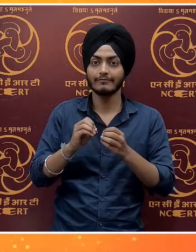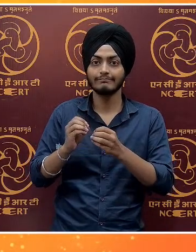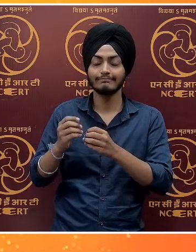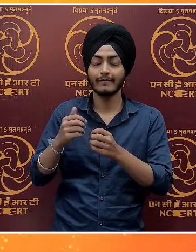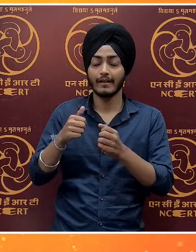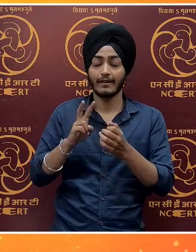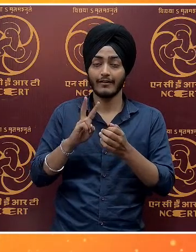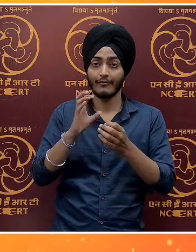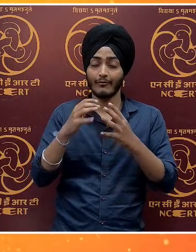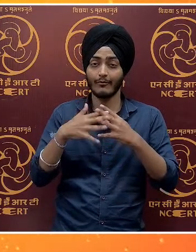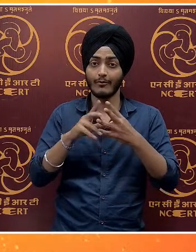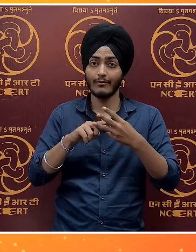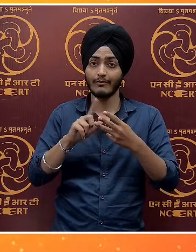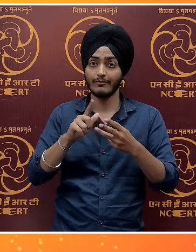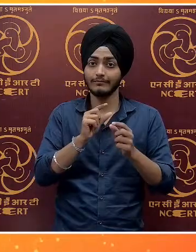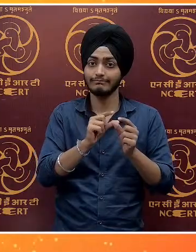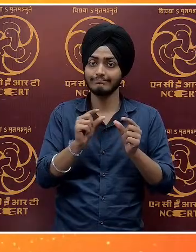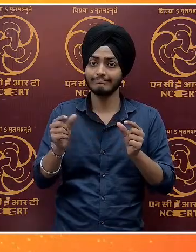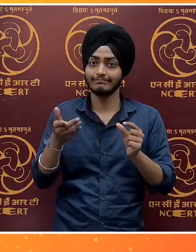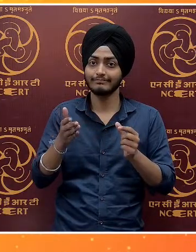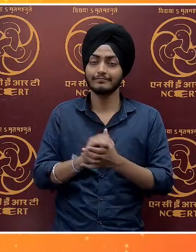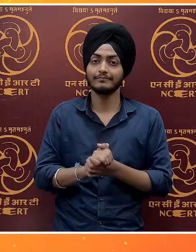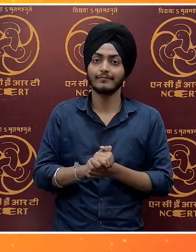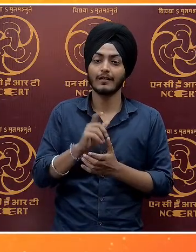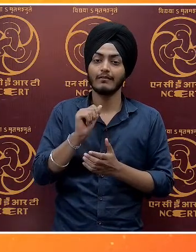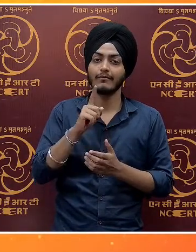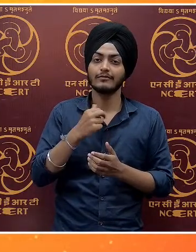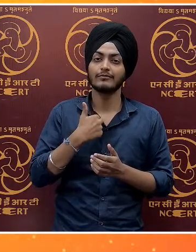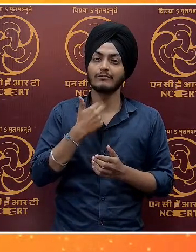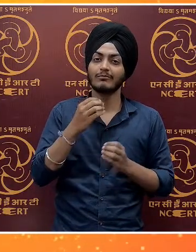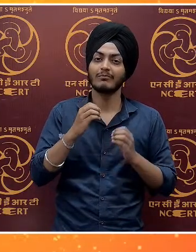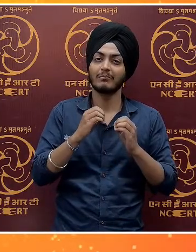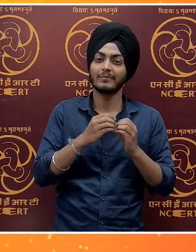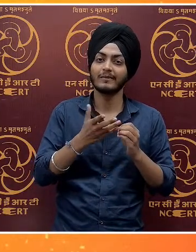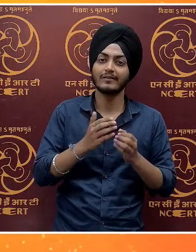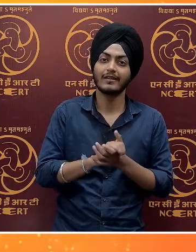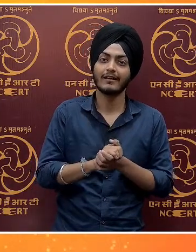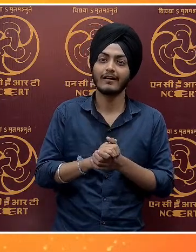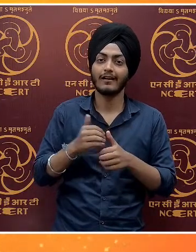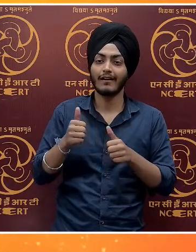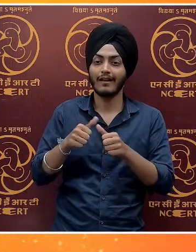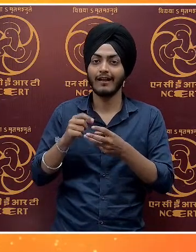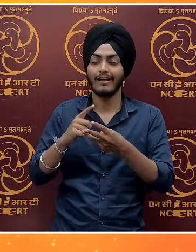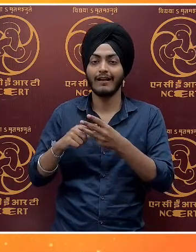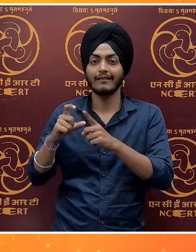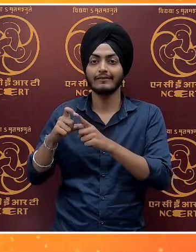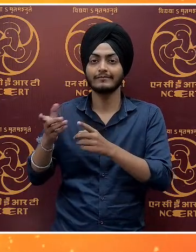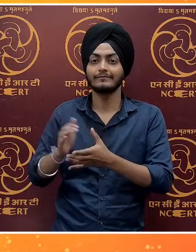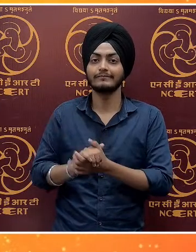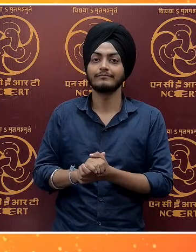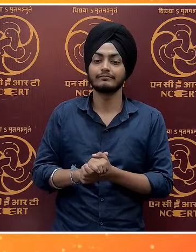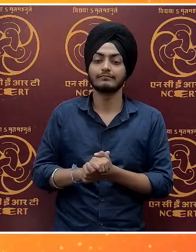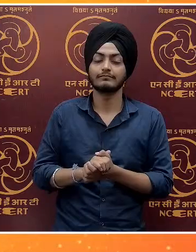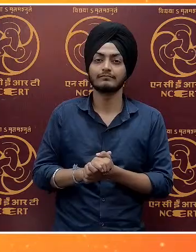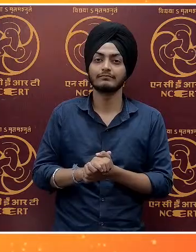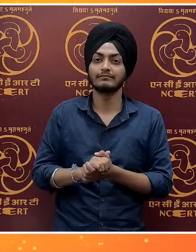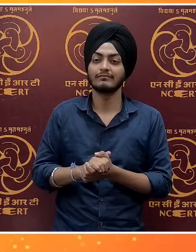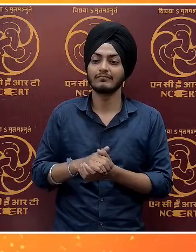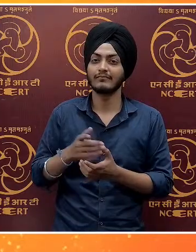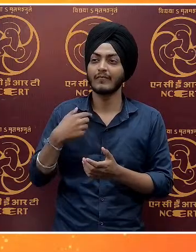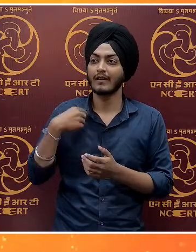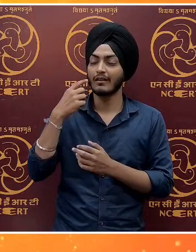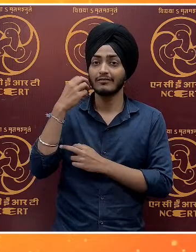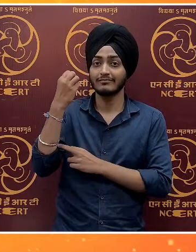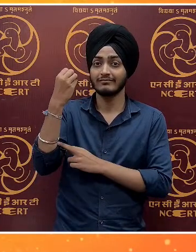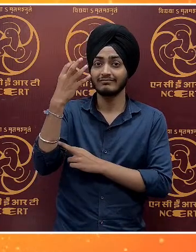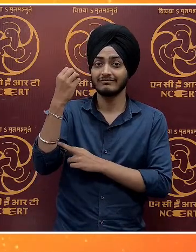D. The sound of it is B, E, E, D. Right. Which color is not found in traffic